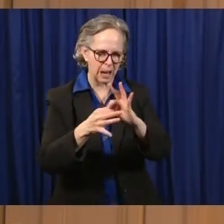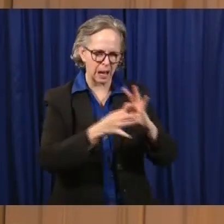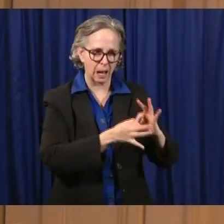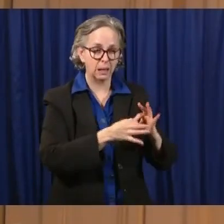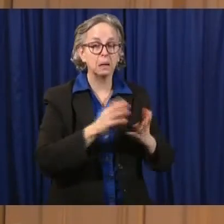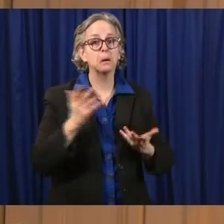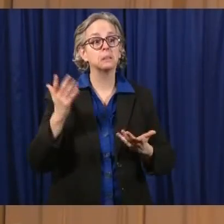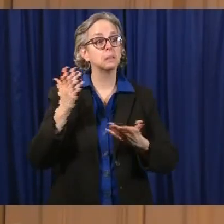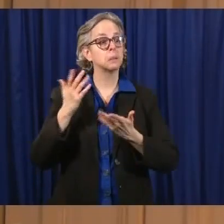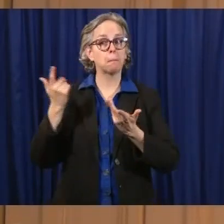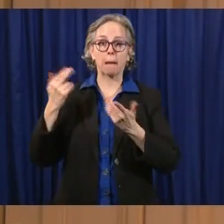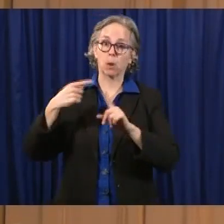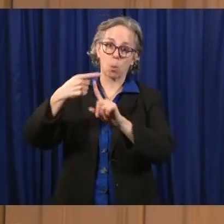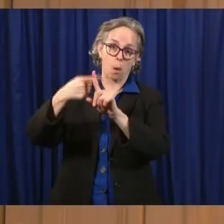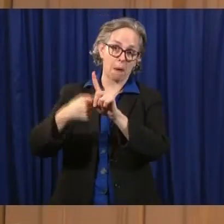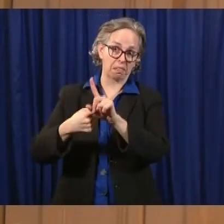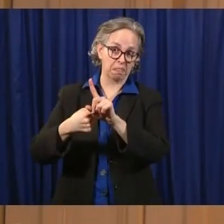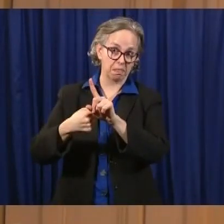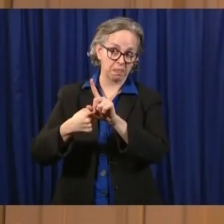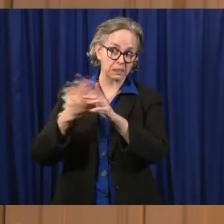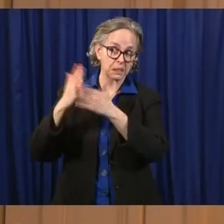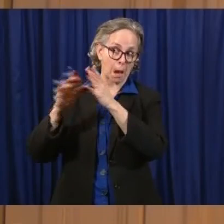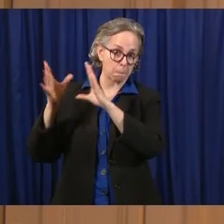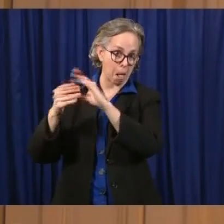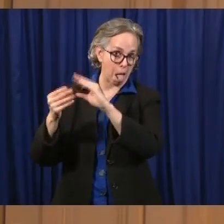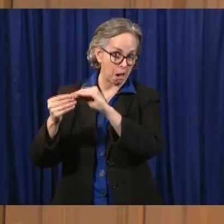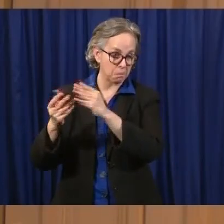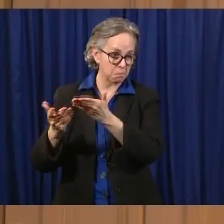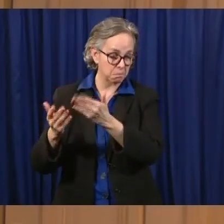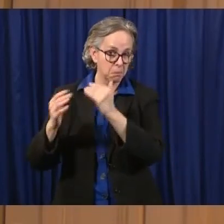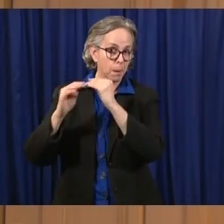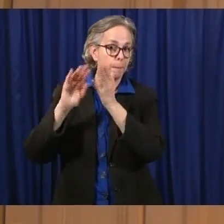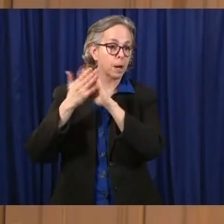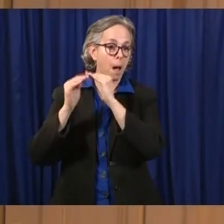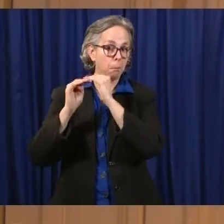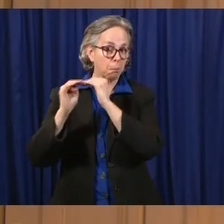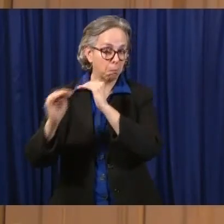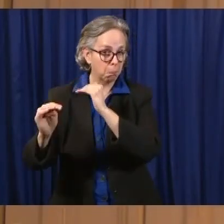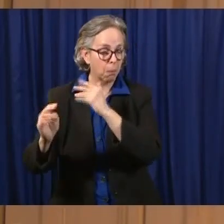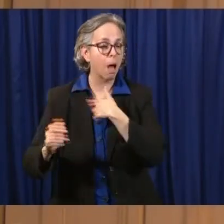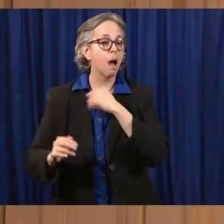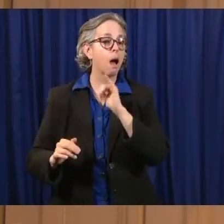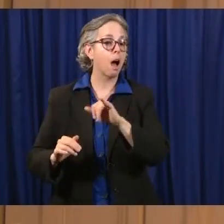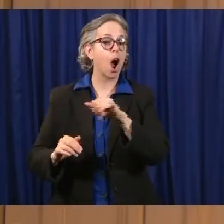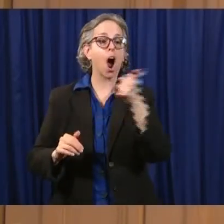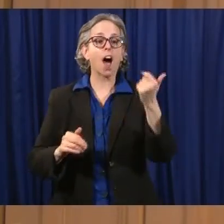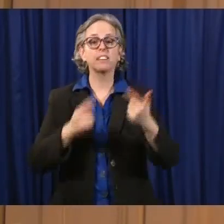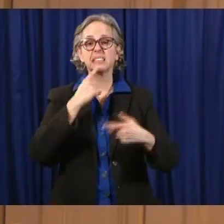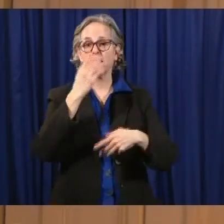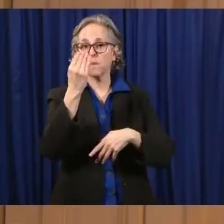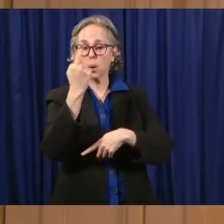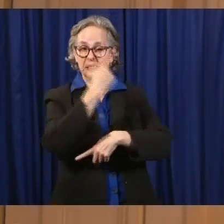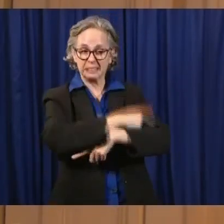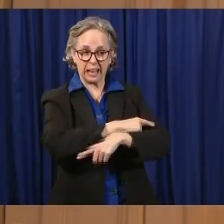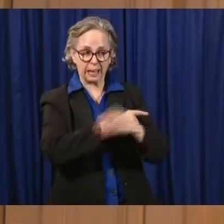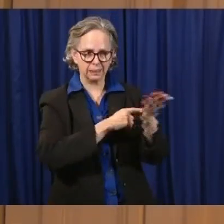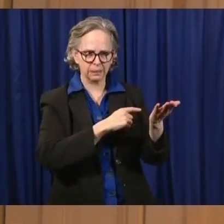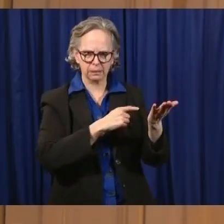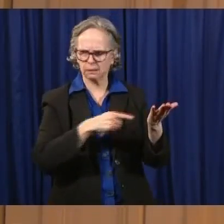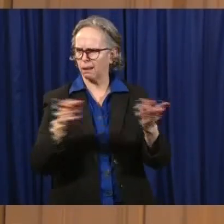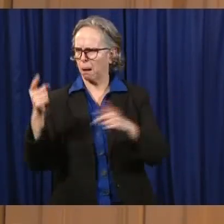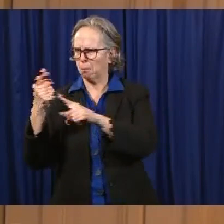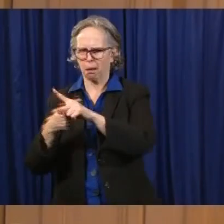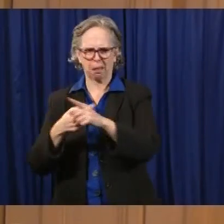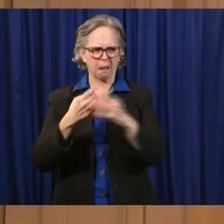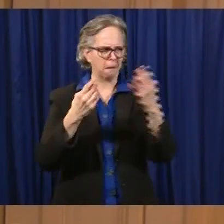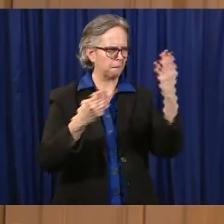seen as short as 14 days. We know we won't get to absolute 0, because we know this infection